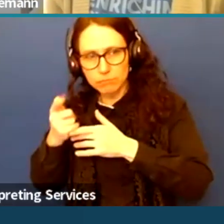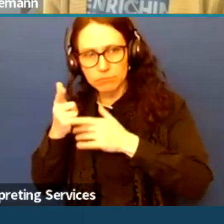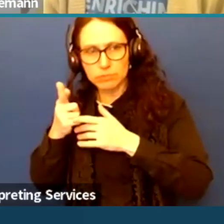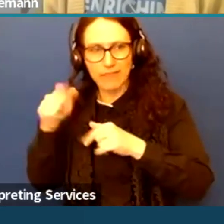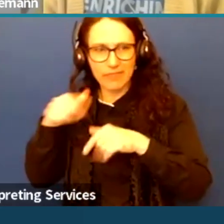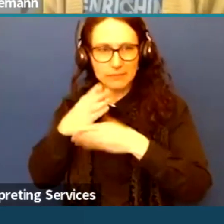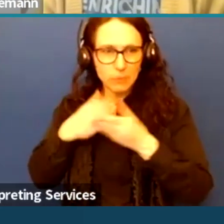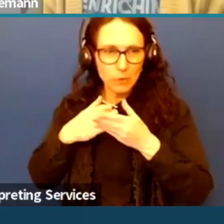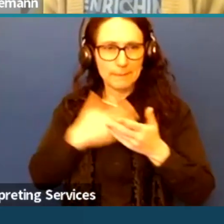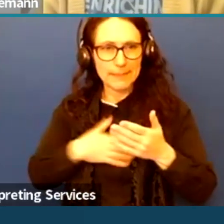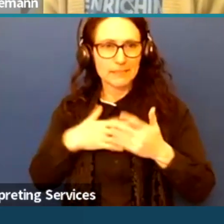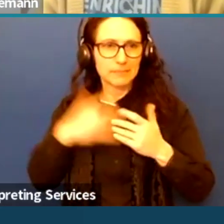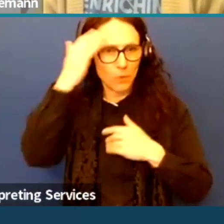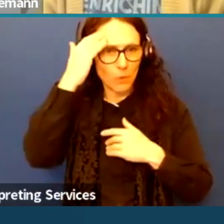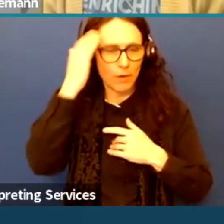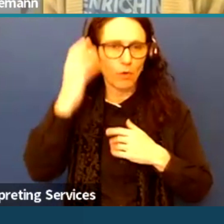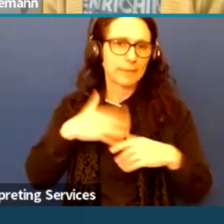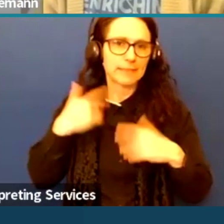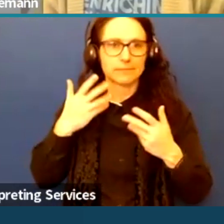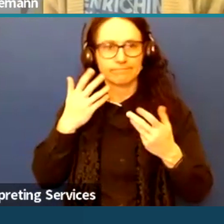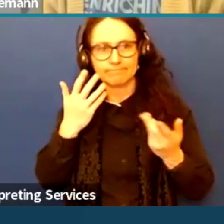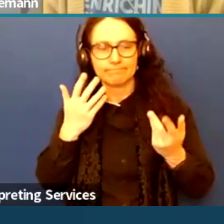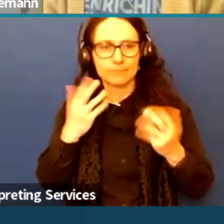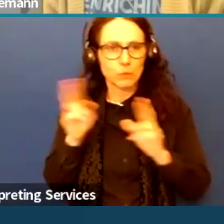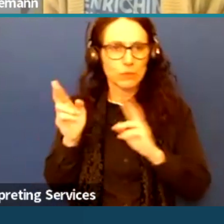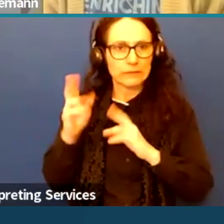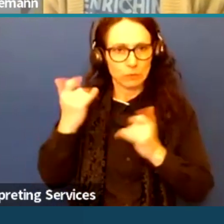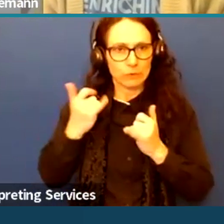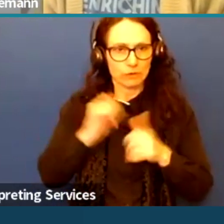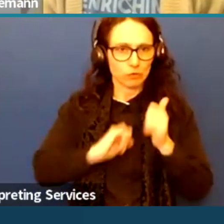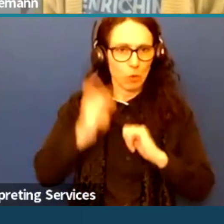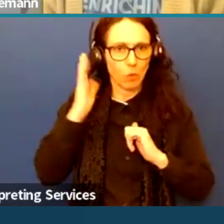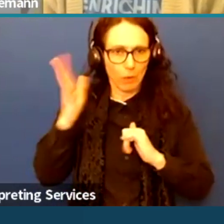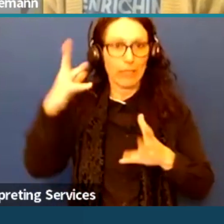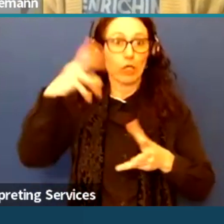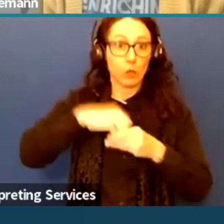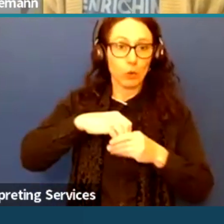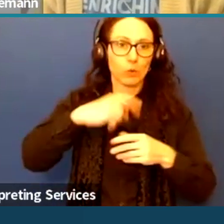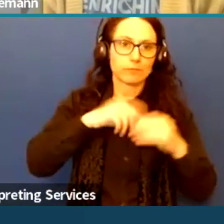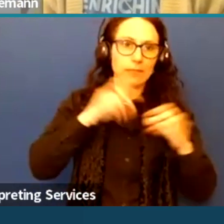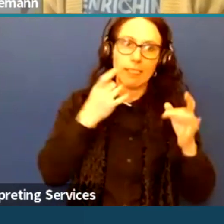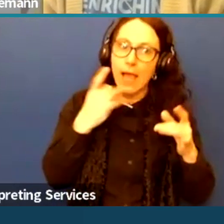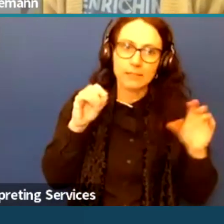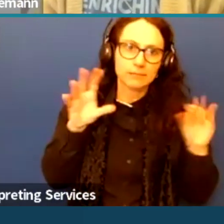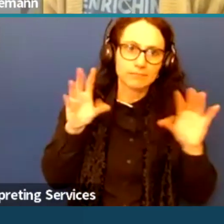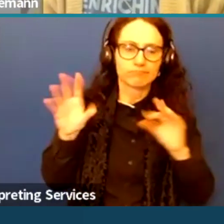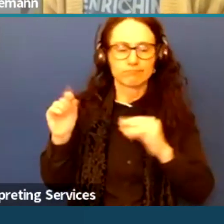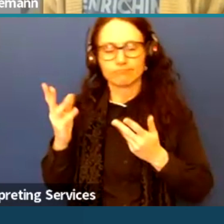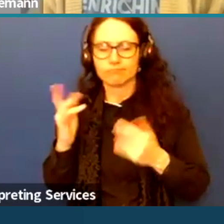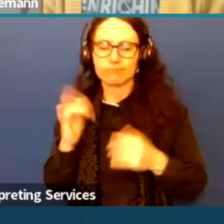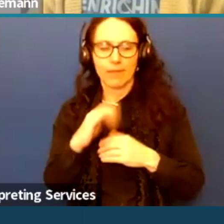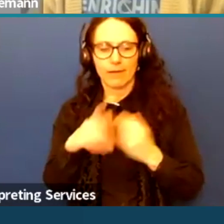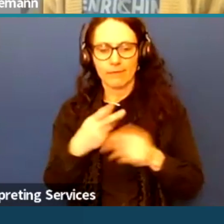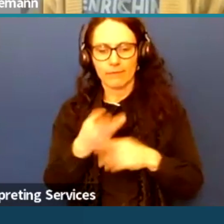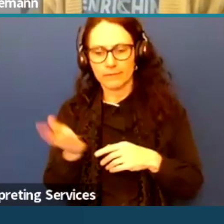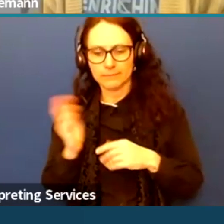this point. Please be aware, or please be advised that today's show is going to have feature flashing lights, that sort of thing. I would